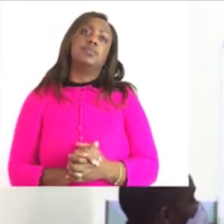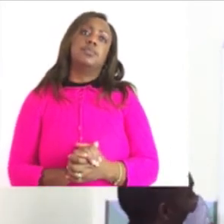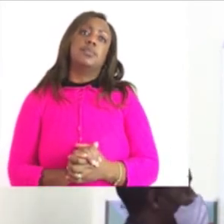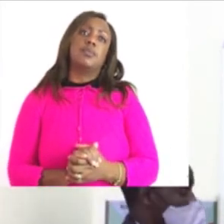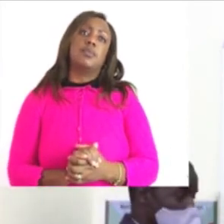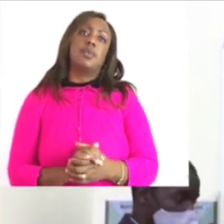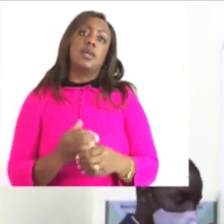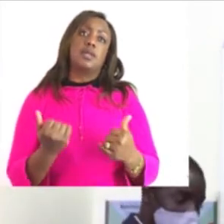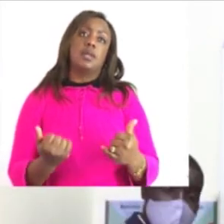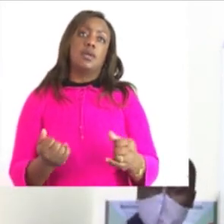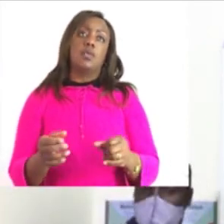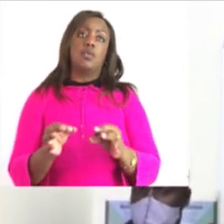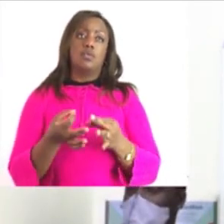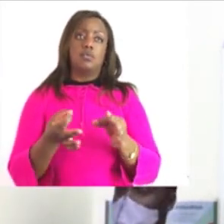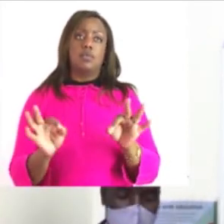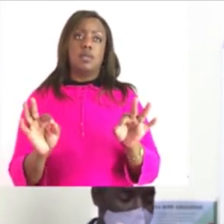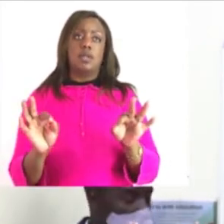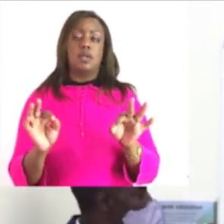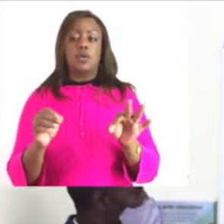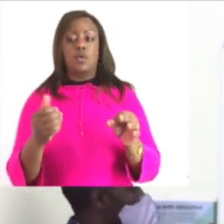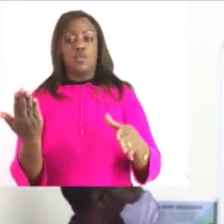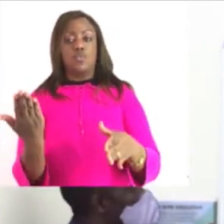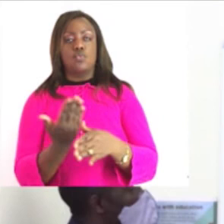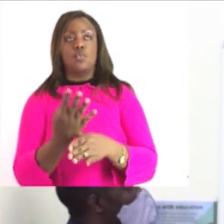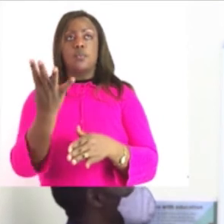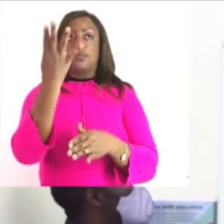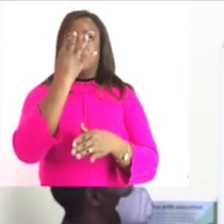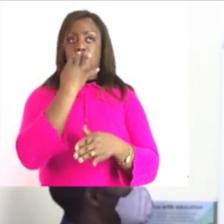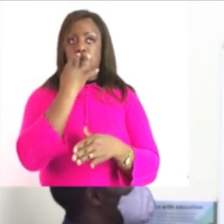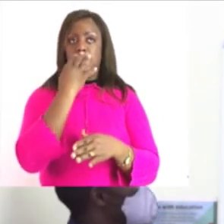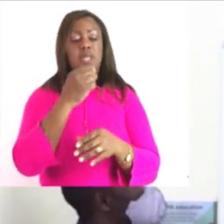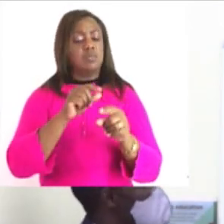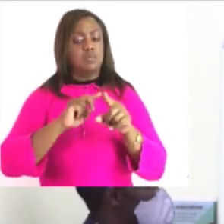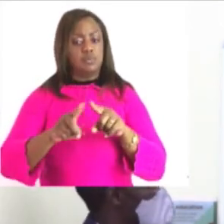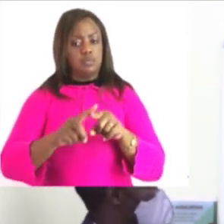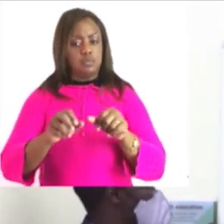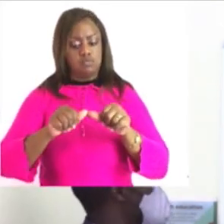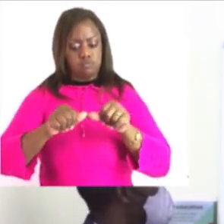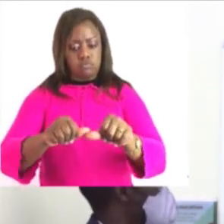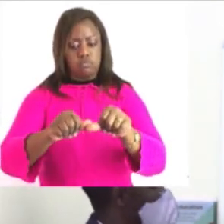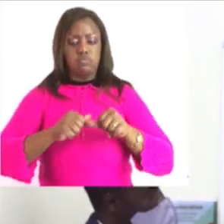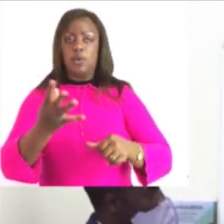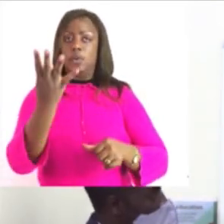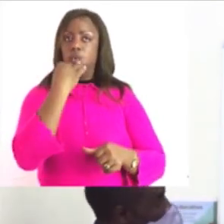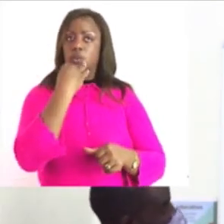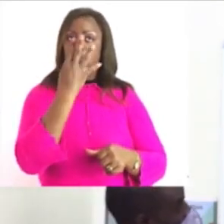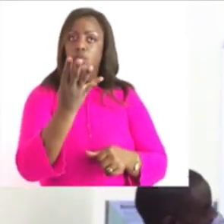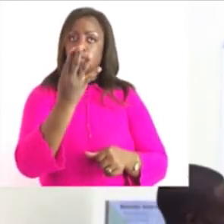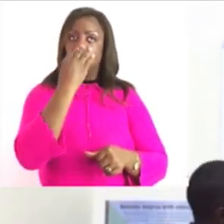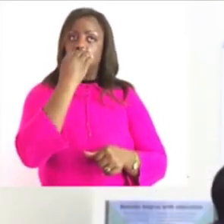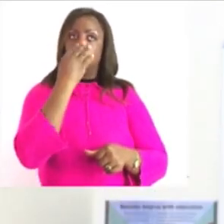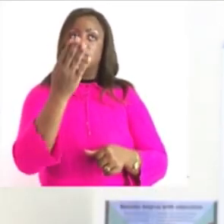that now my chest had to shrink a little bit or become smaller a little bit because the air which was inside have moved out.